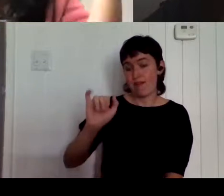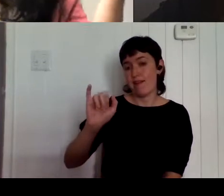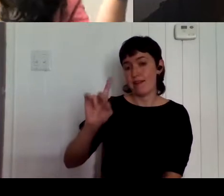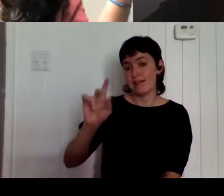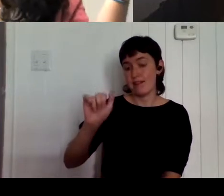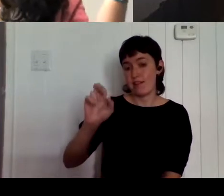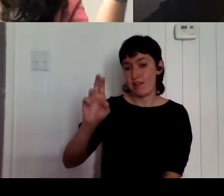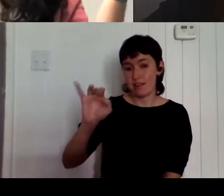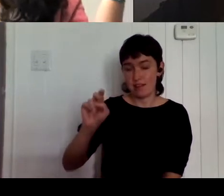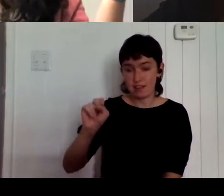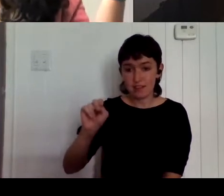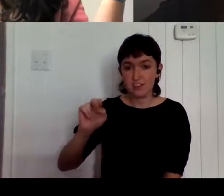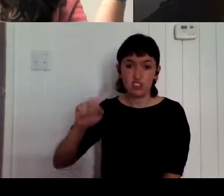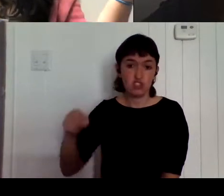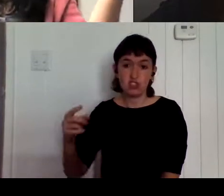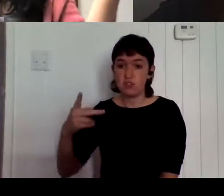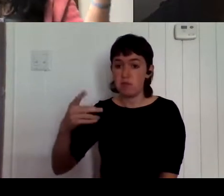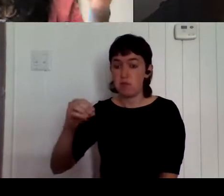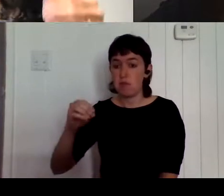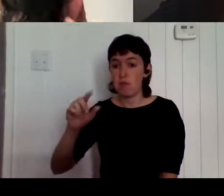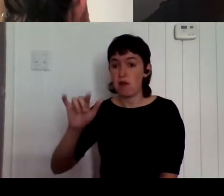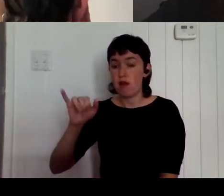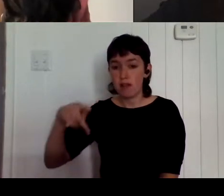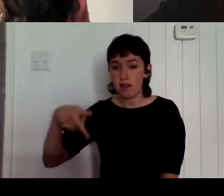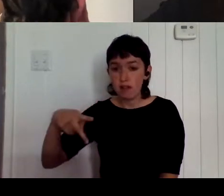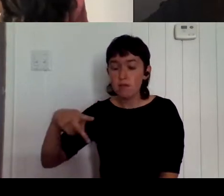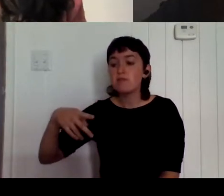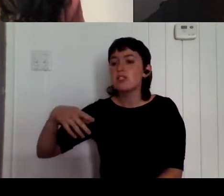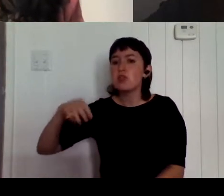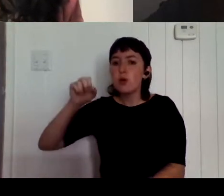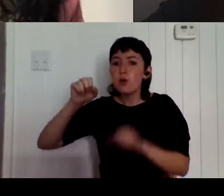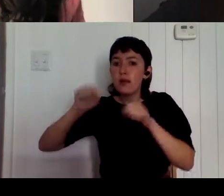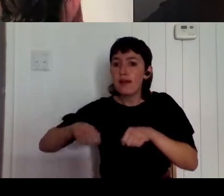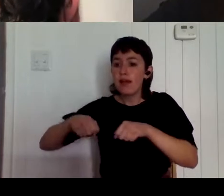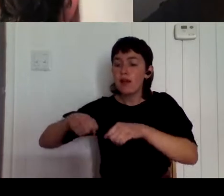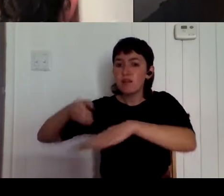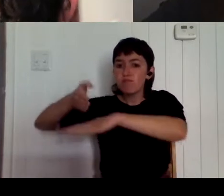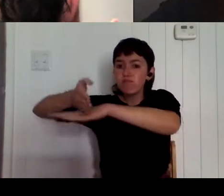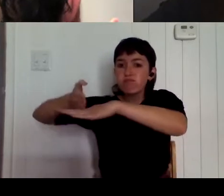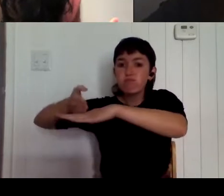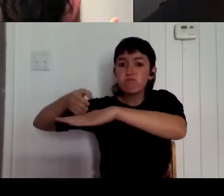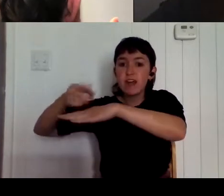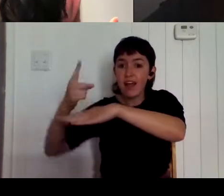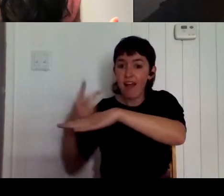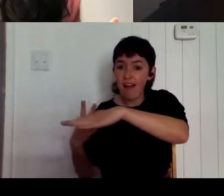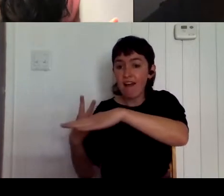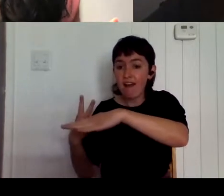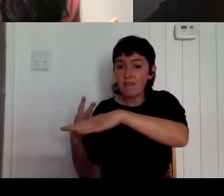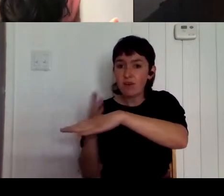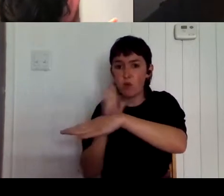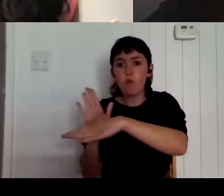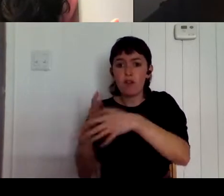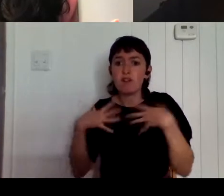fully regrow. And it's amazing. The polyps are a little hardier, I would say, than some of these